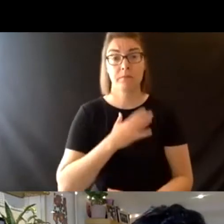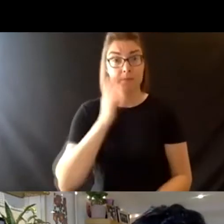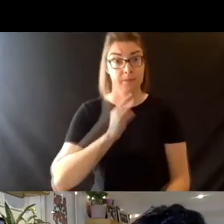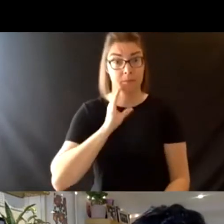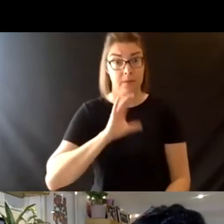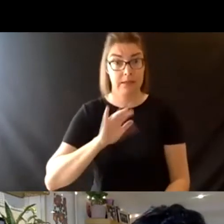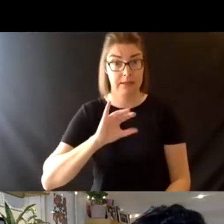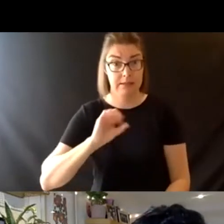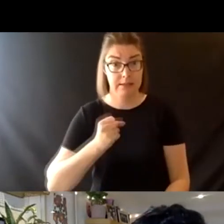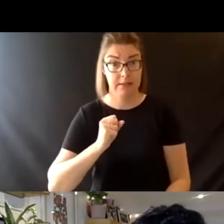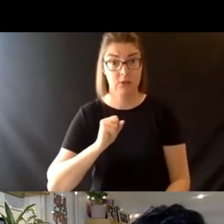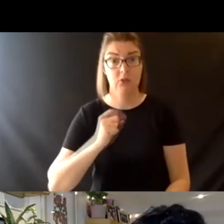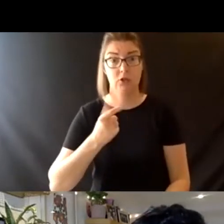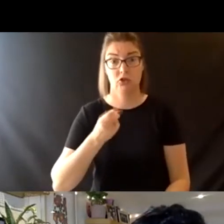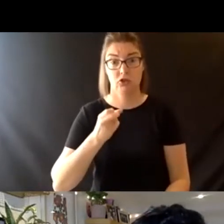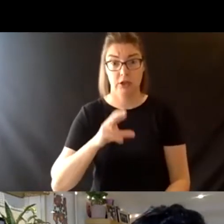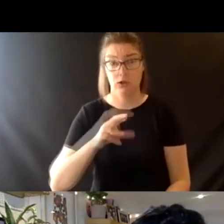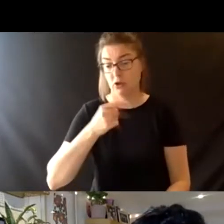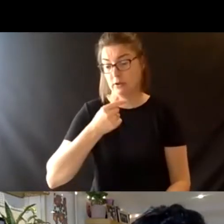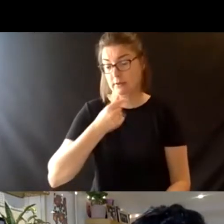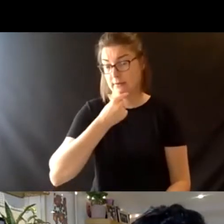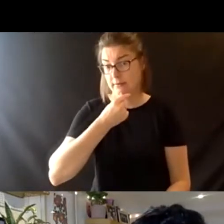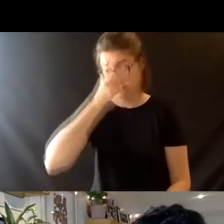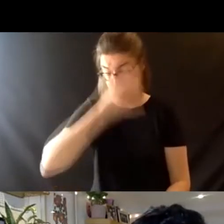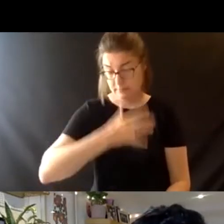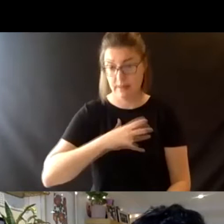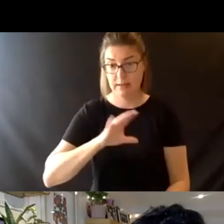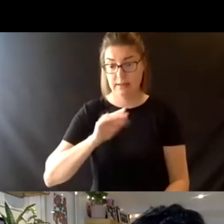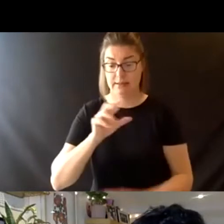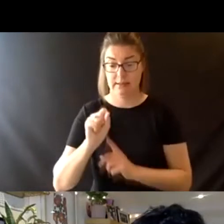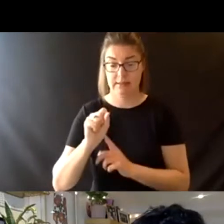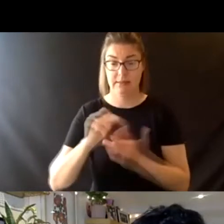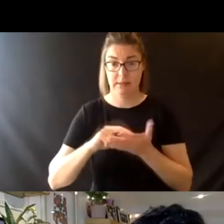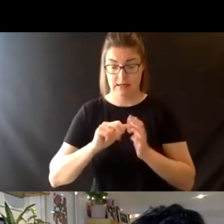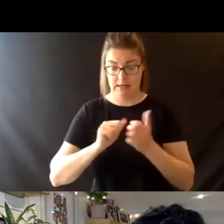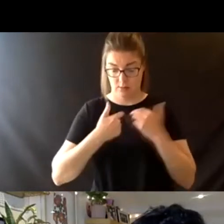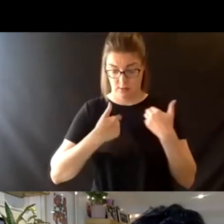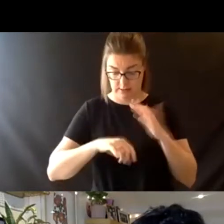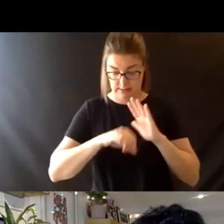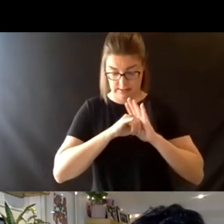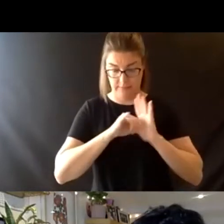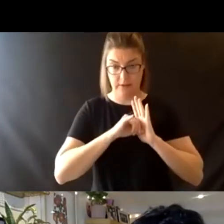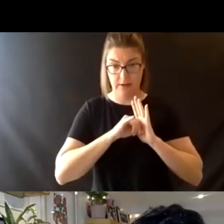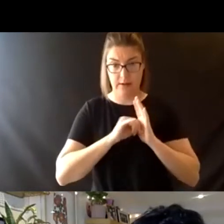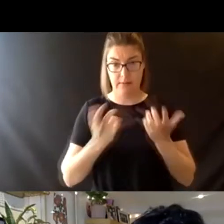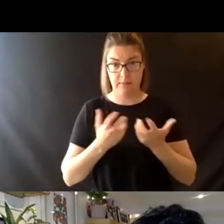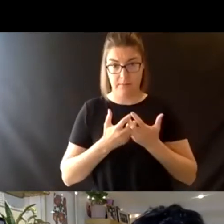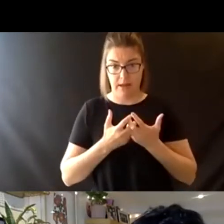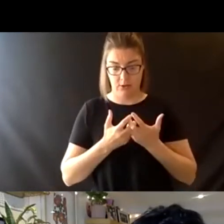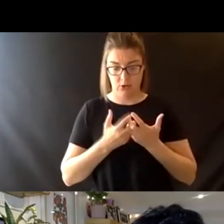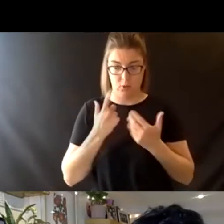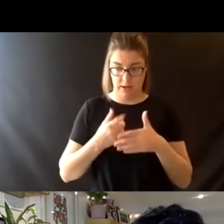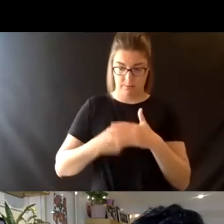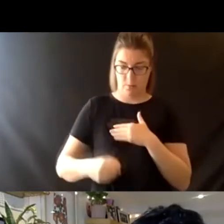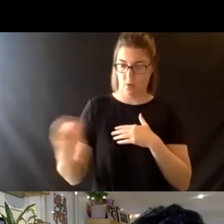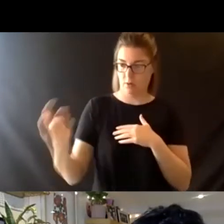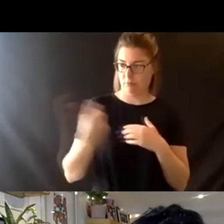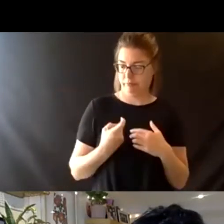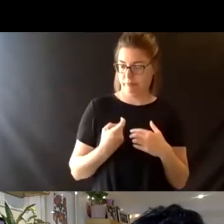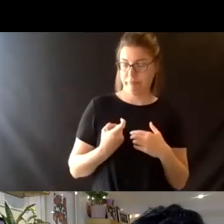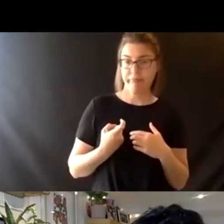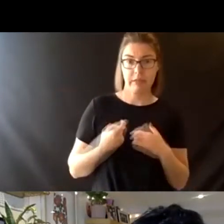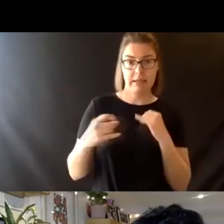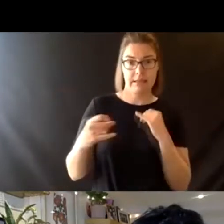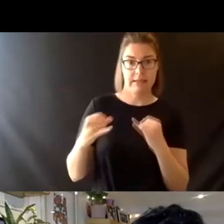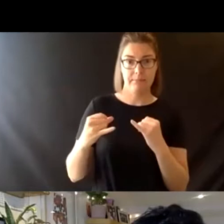gay man, cisgender meaning that my current, how I identify is the same gender that I was assigned at birth, I think a